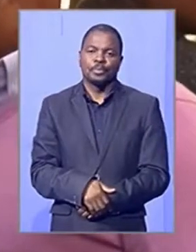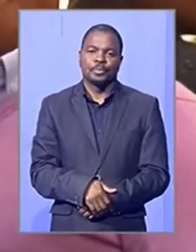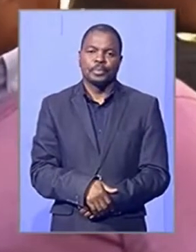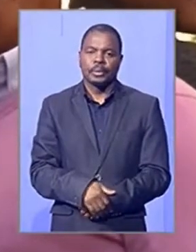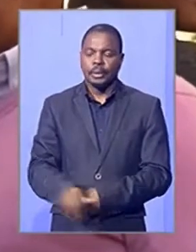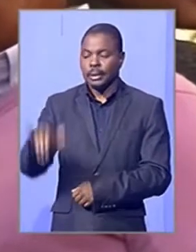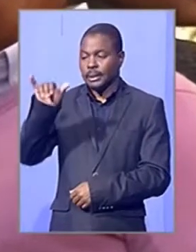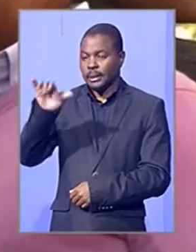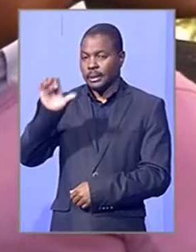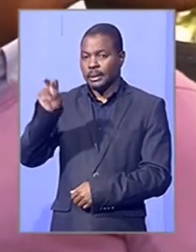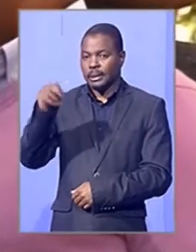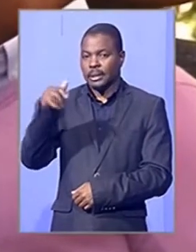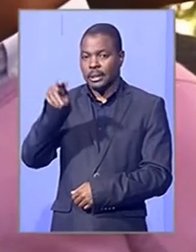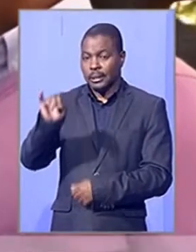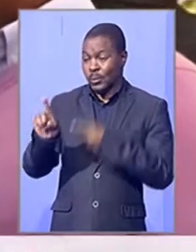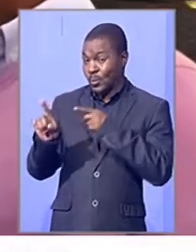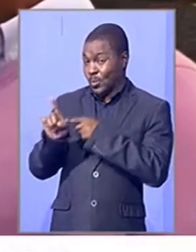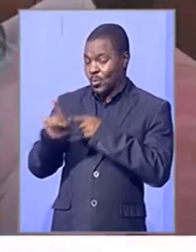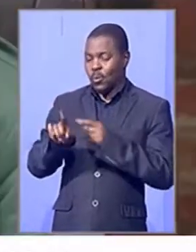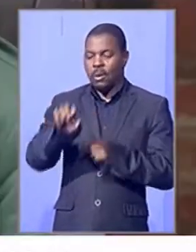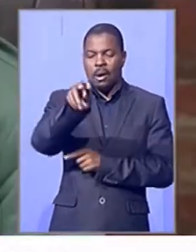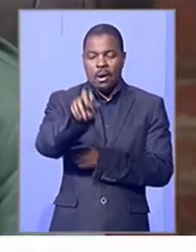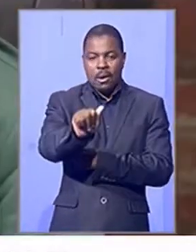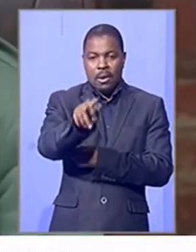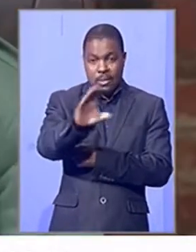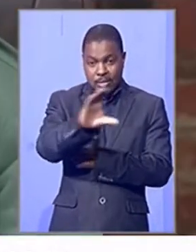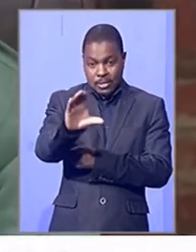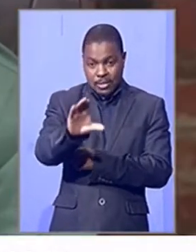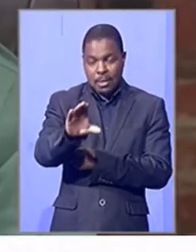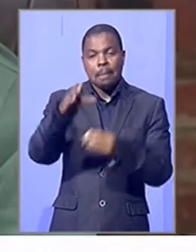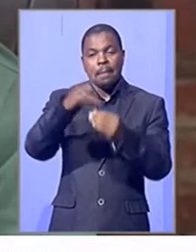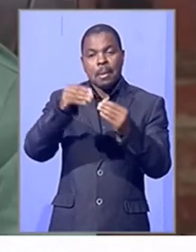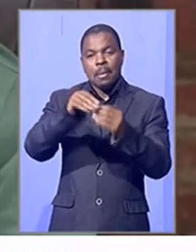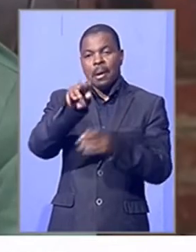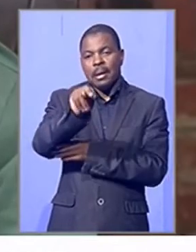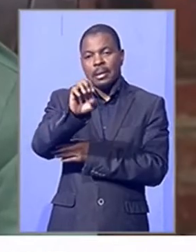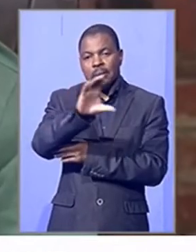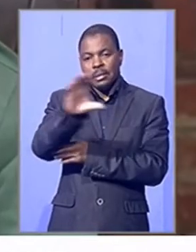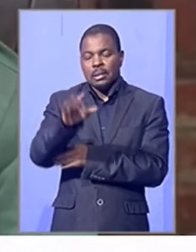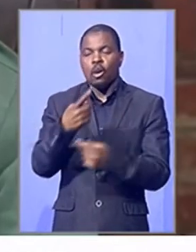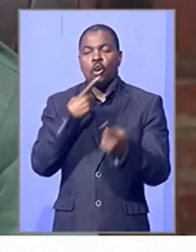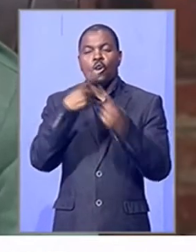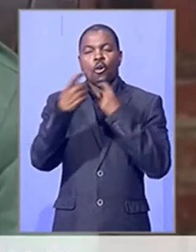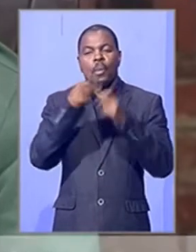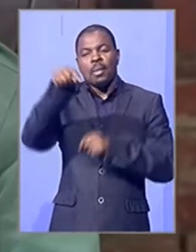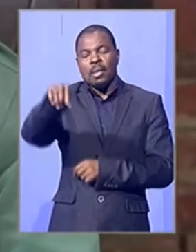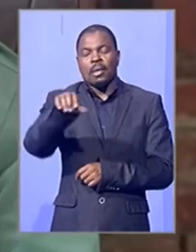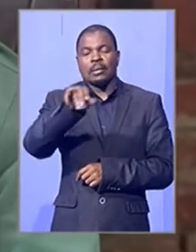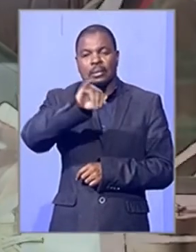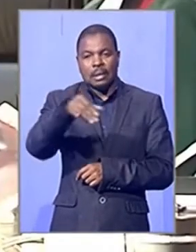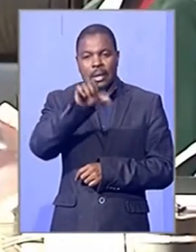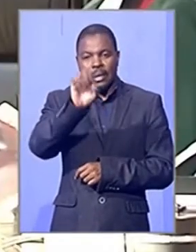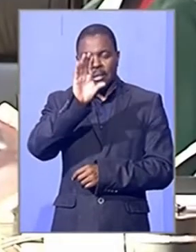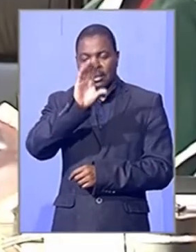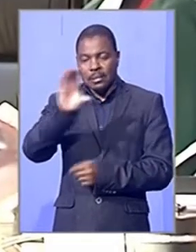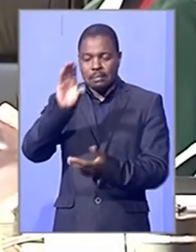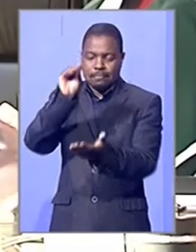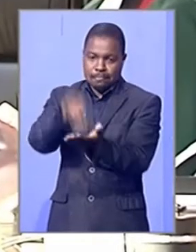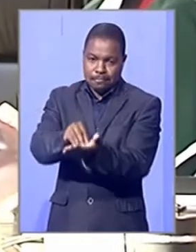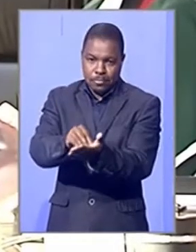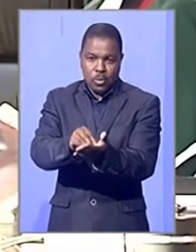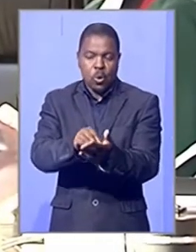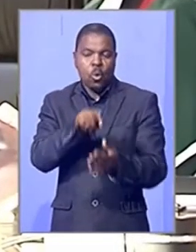Tony Yengeni o ile setho sa NEC ya ANC o kentse tletlebo Khomishineng ya Ditshebeletso tsa Toka a ntsha